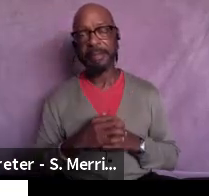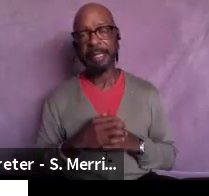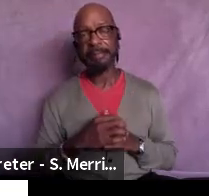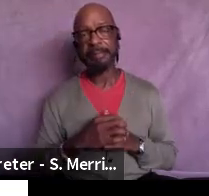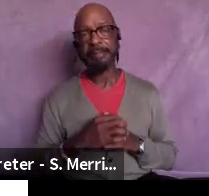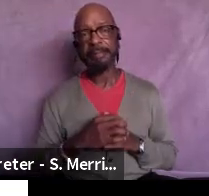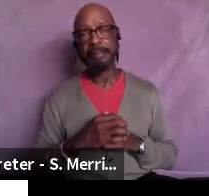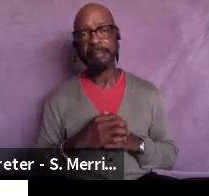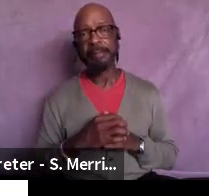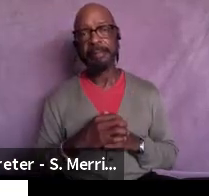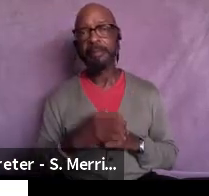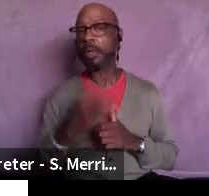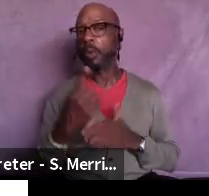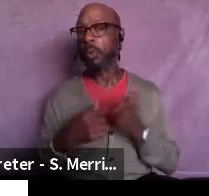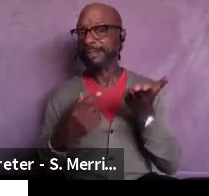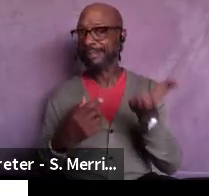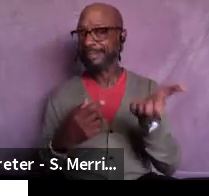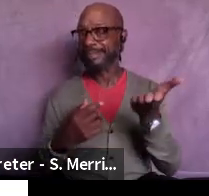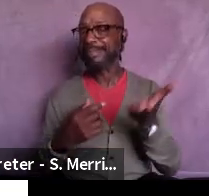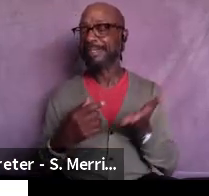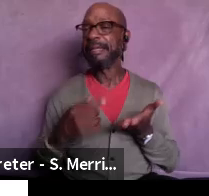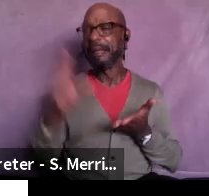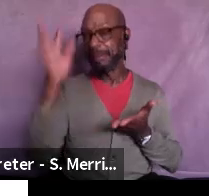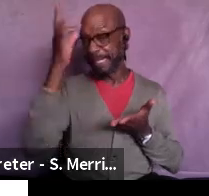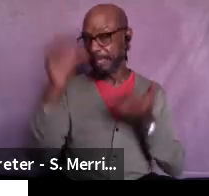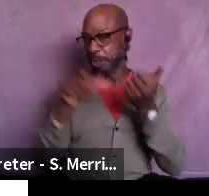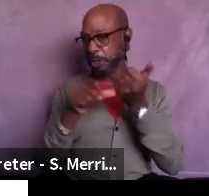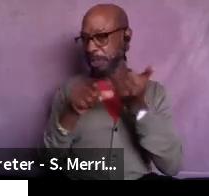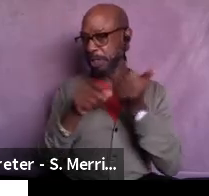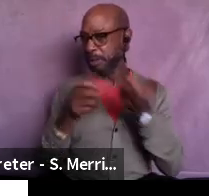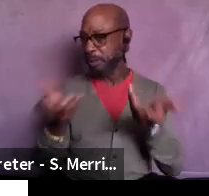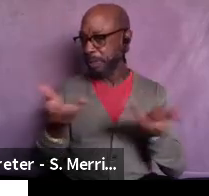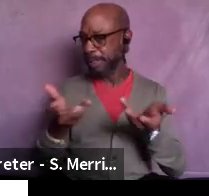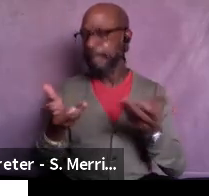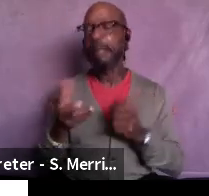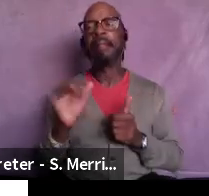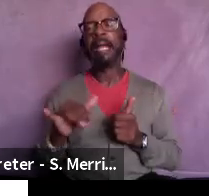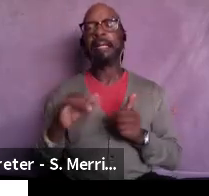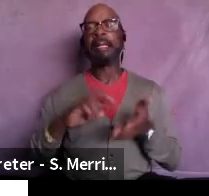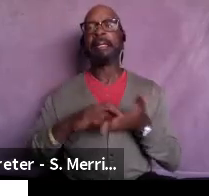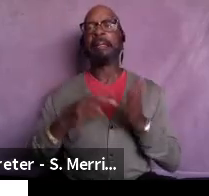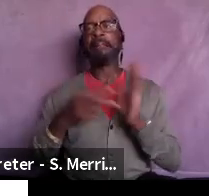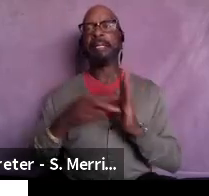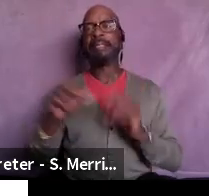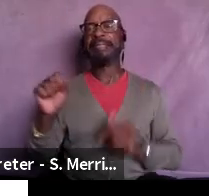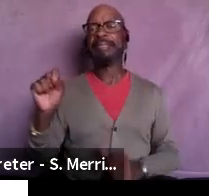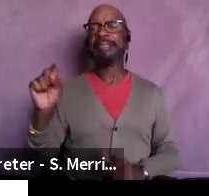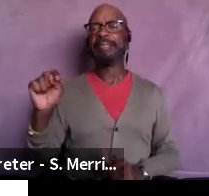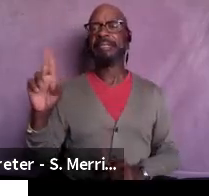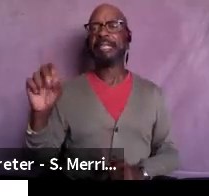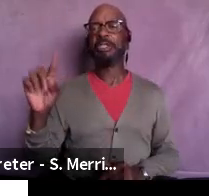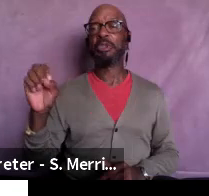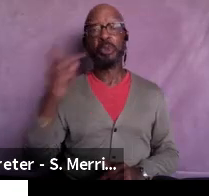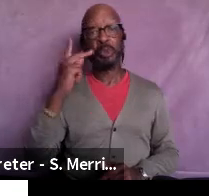What is federal financial assistance? Federal financial assistance is defined by statute. You will note the statute on